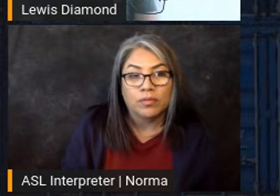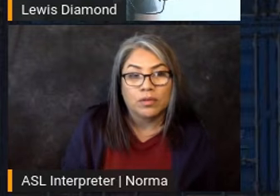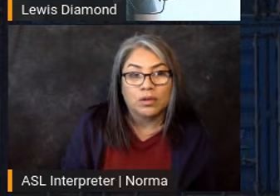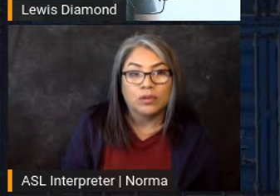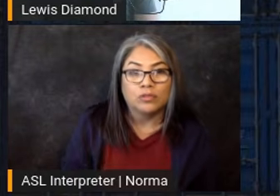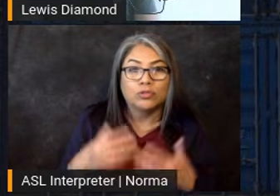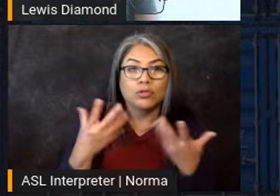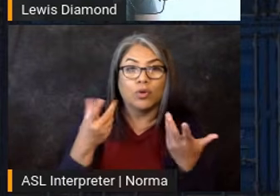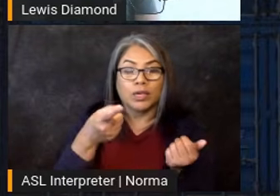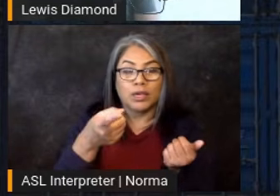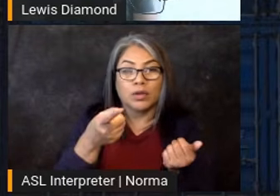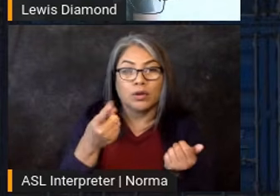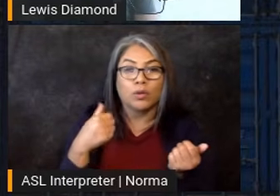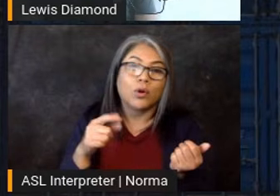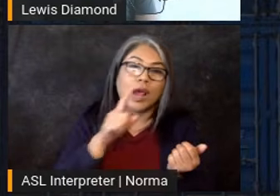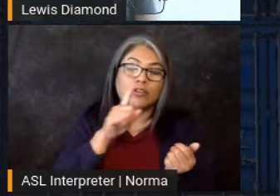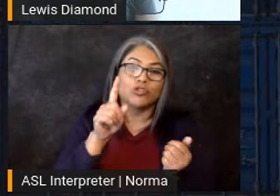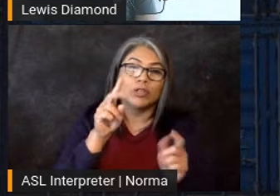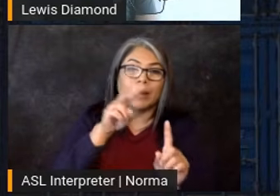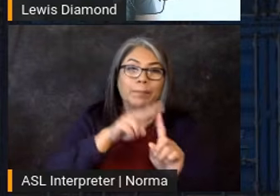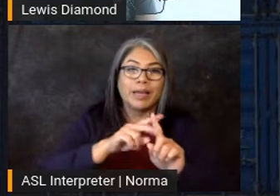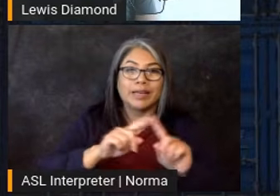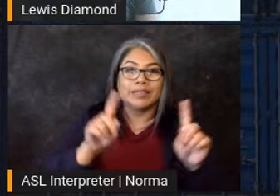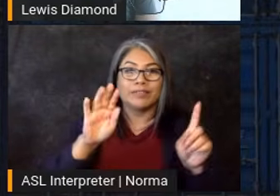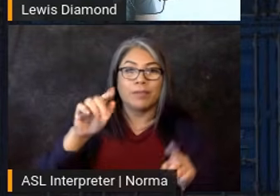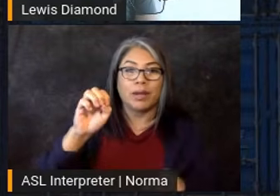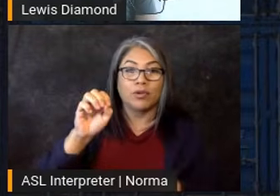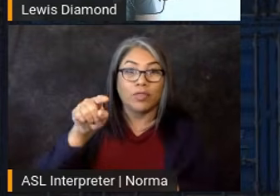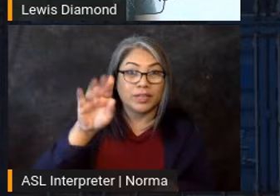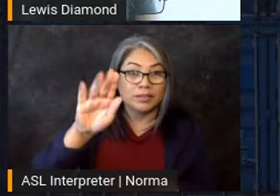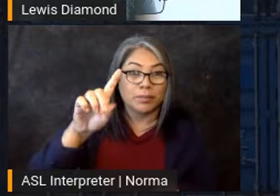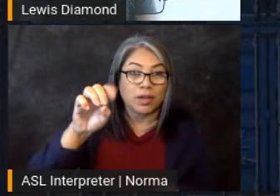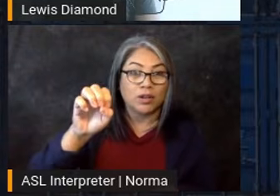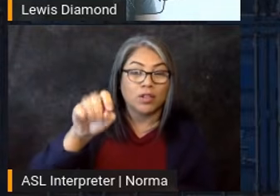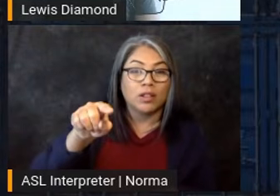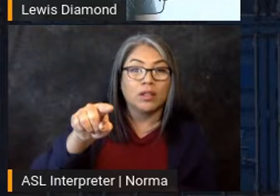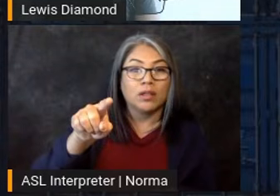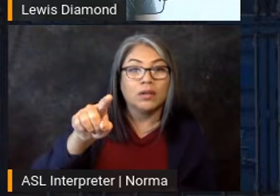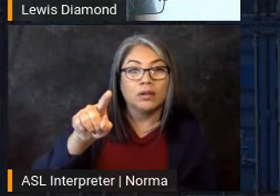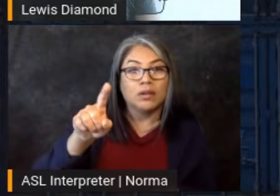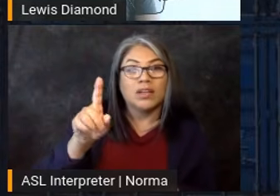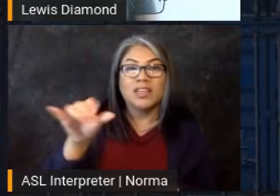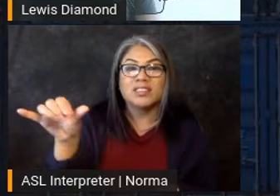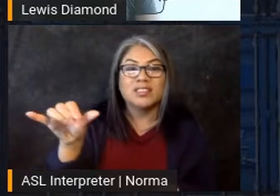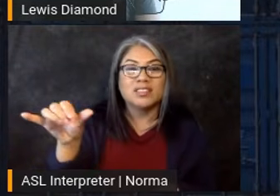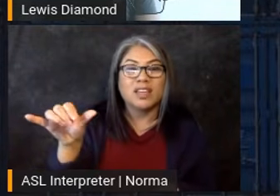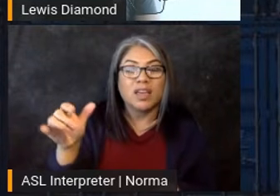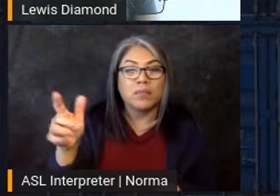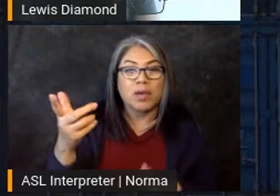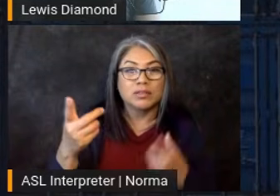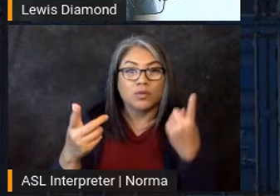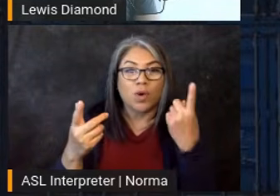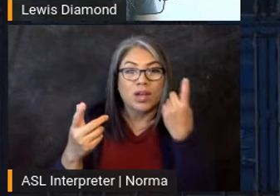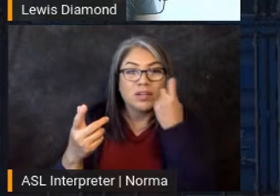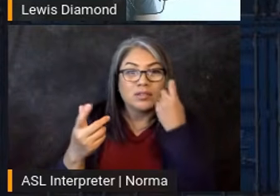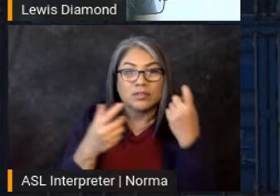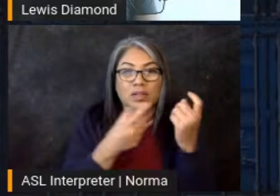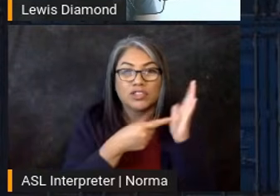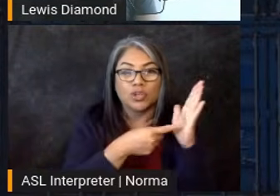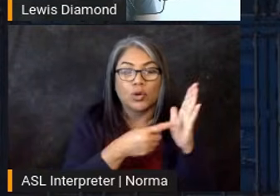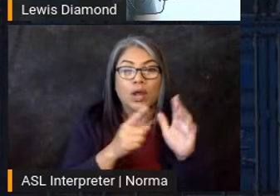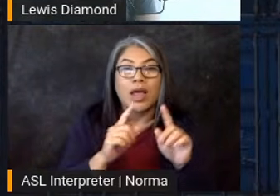here, we're actually applying a different bundle. This bundle is effectively the same as the one I showed before, except